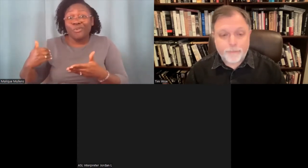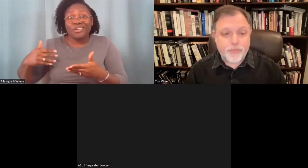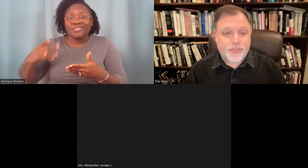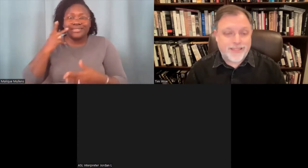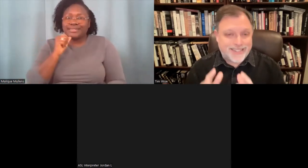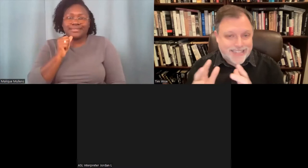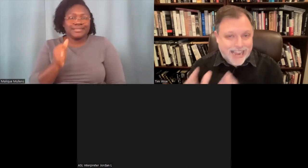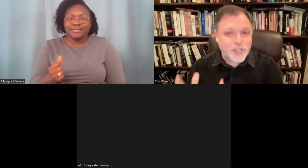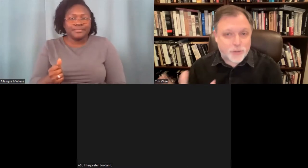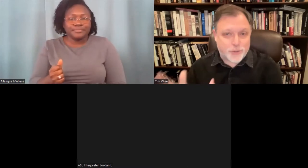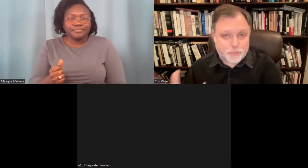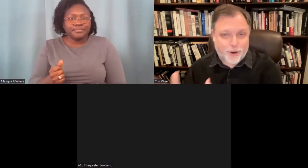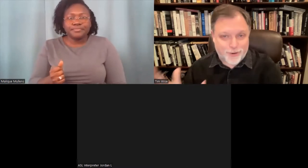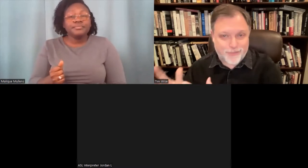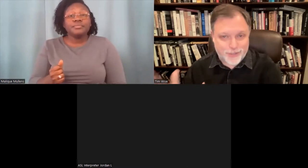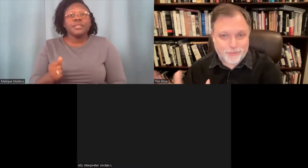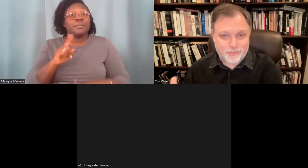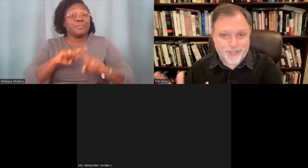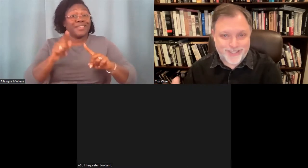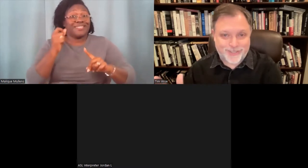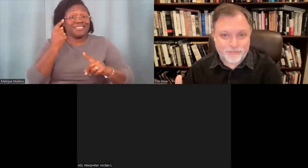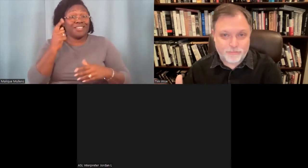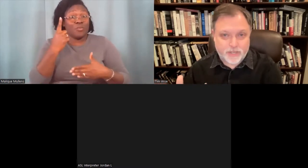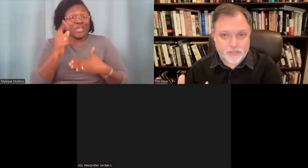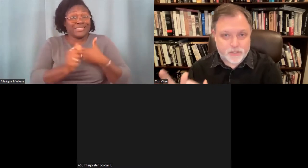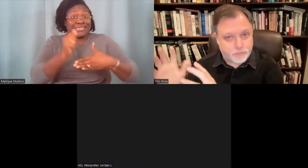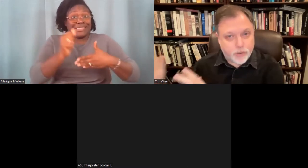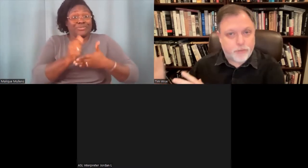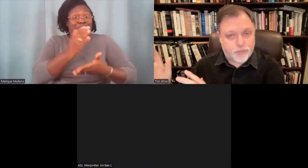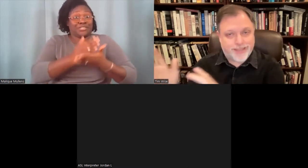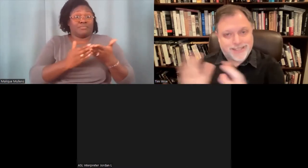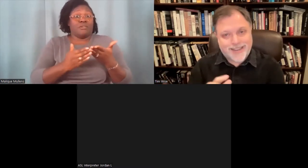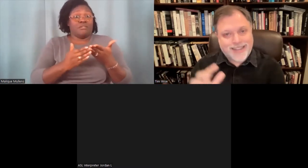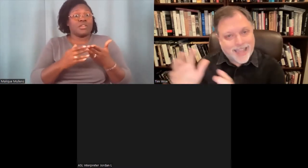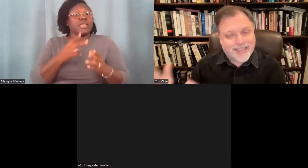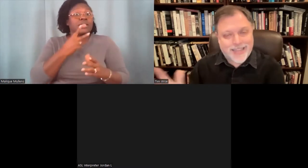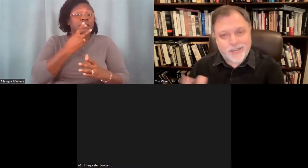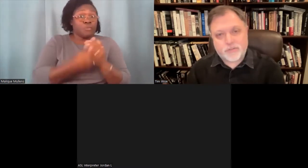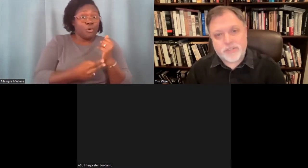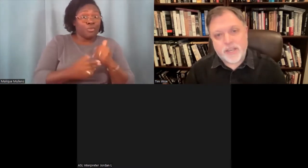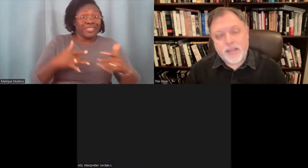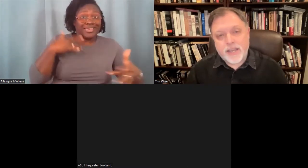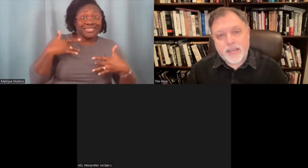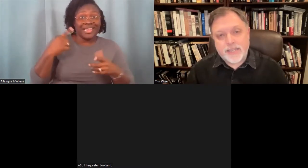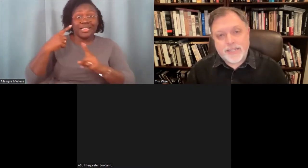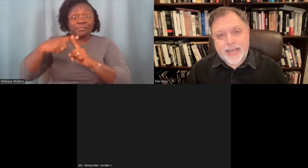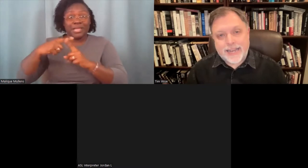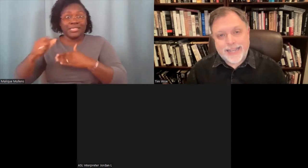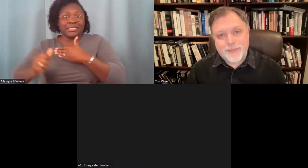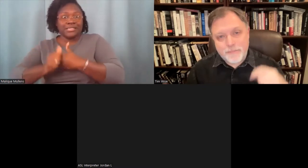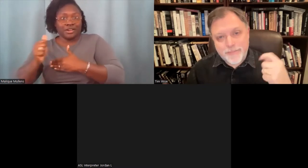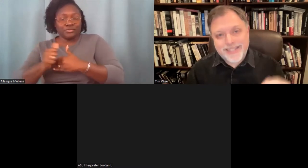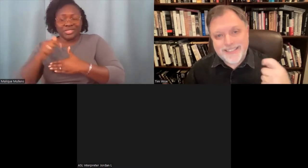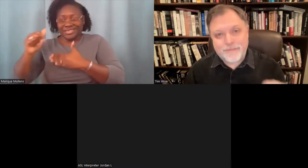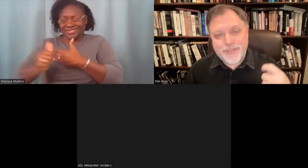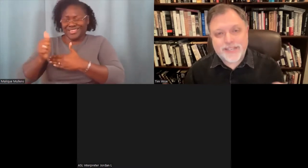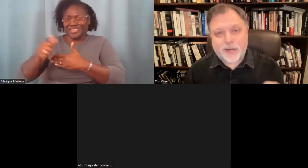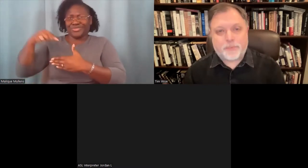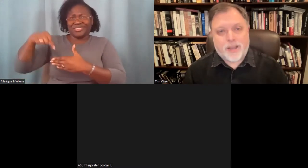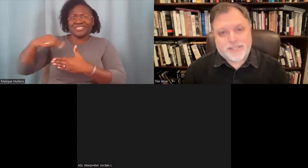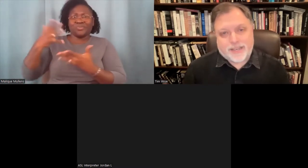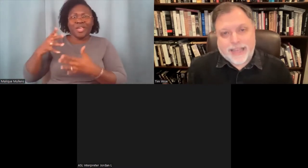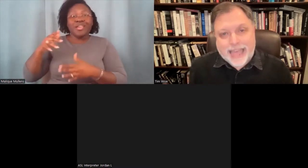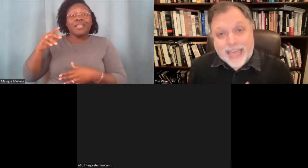before. The dangerous part of this moment, though, because it's both exciting and dangerous, is that in the midst of